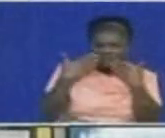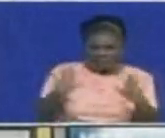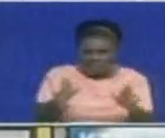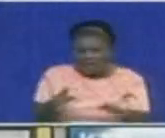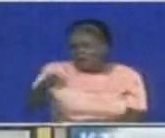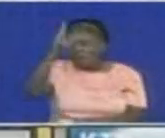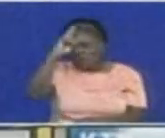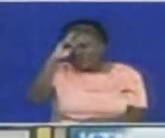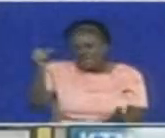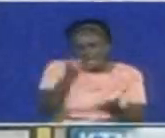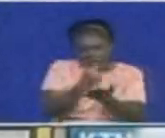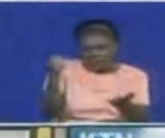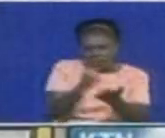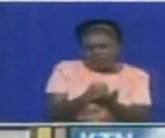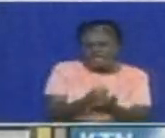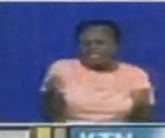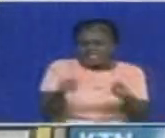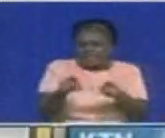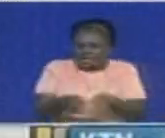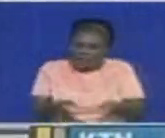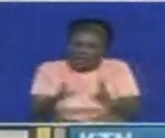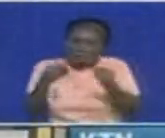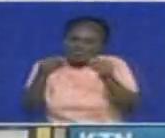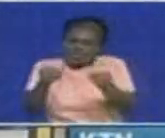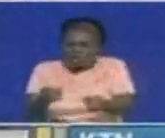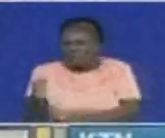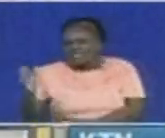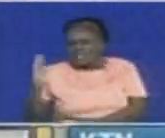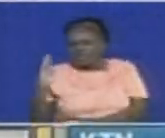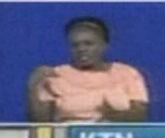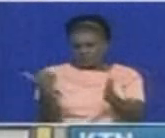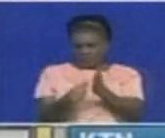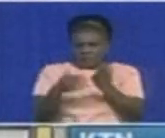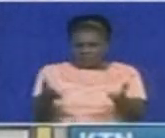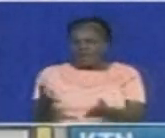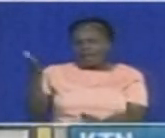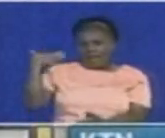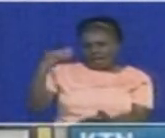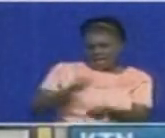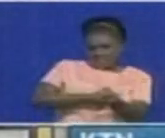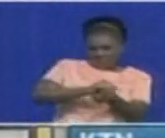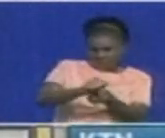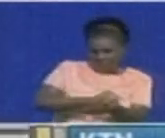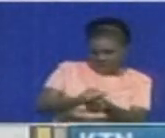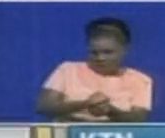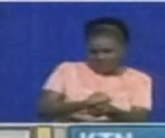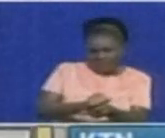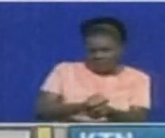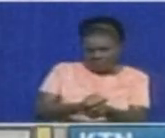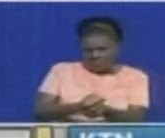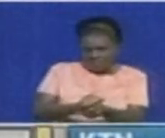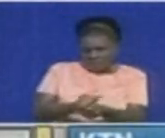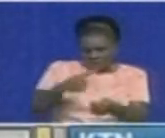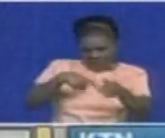to be employing a similar tactic in dealing with today's security threats. Last Friday, tuliswaga tano.